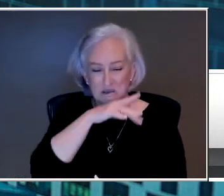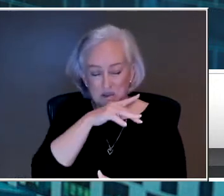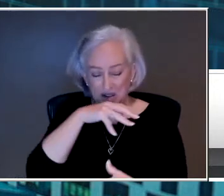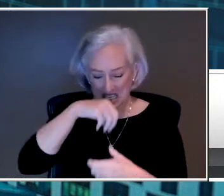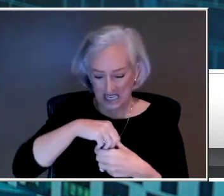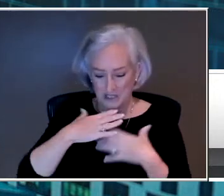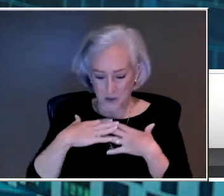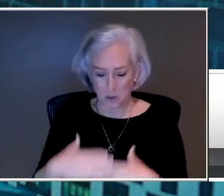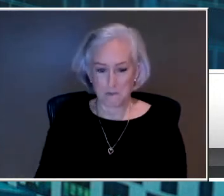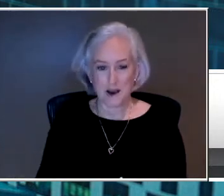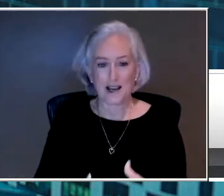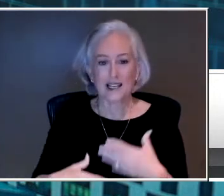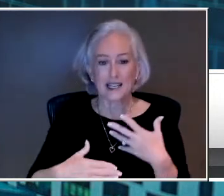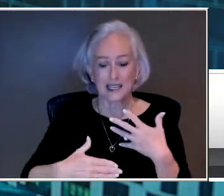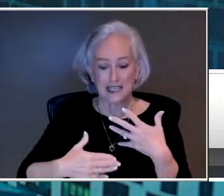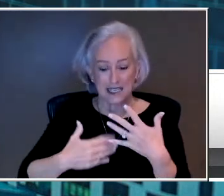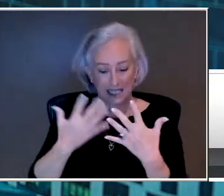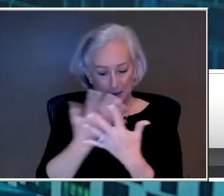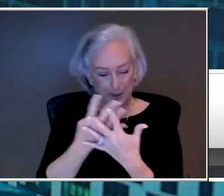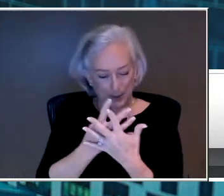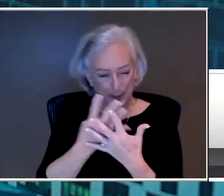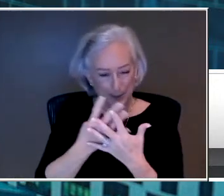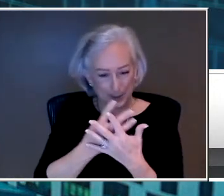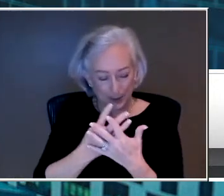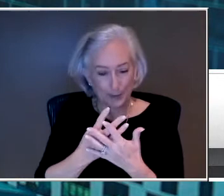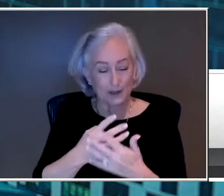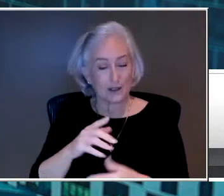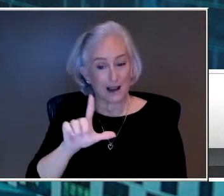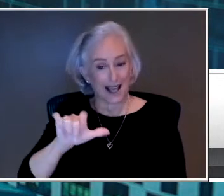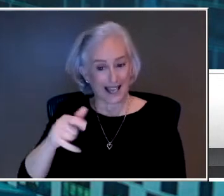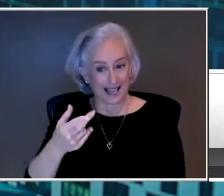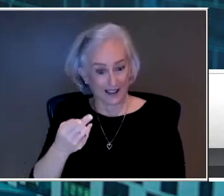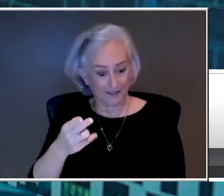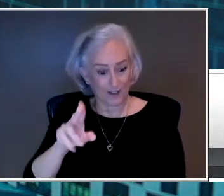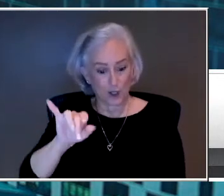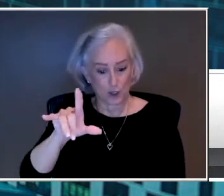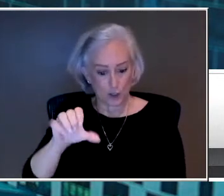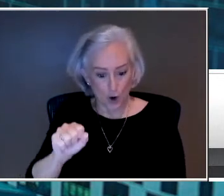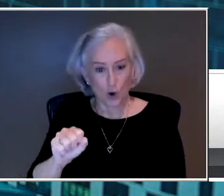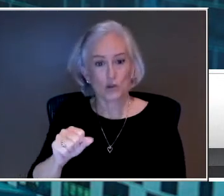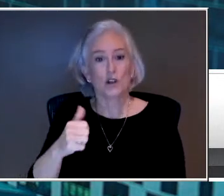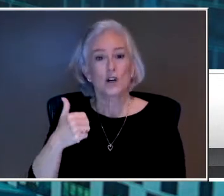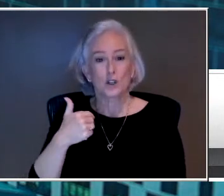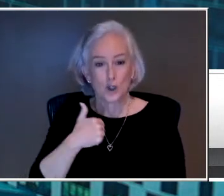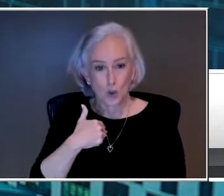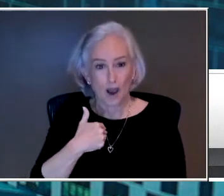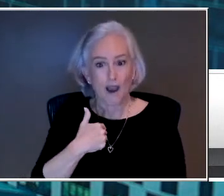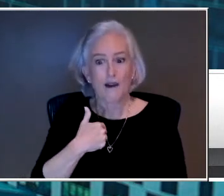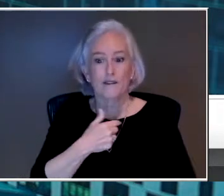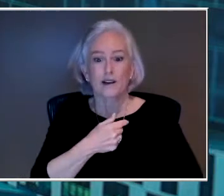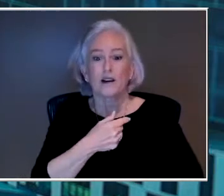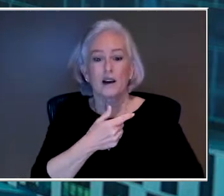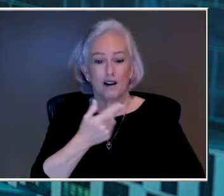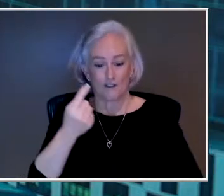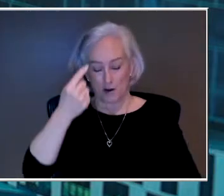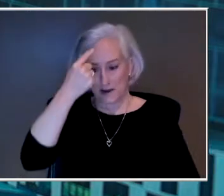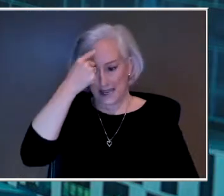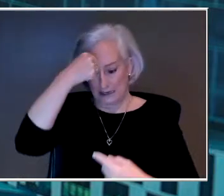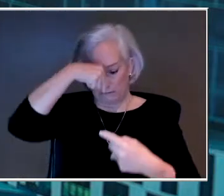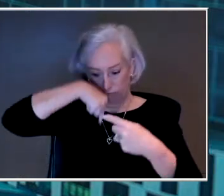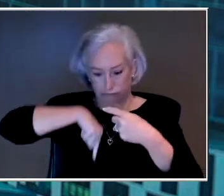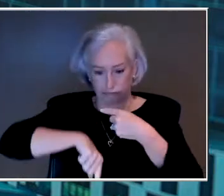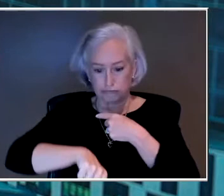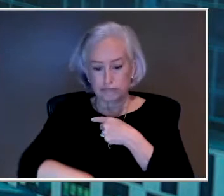toes. And when we deal with breast cancer, we're dealing with the lymph nodes under the armpit. That's how we stage breast cancers, treat breast